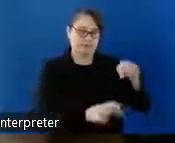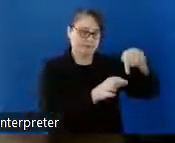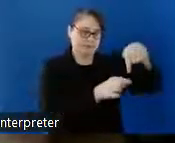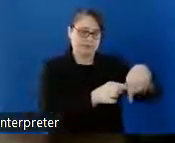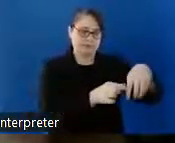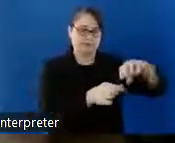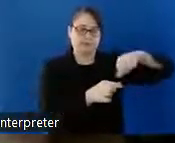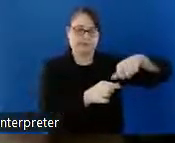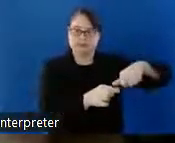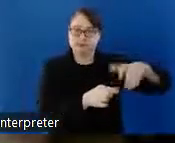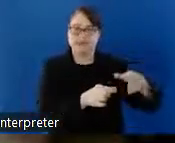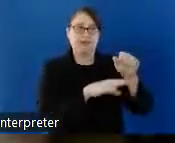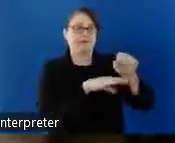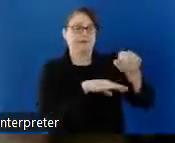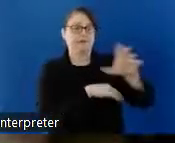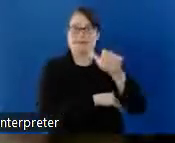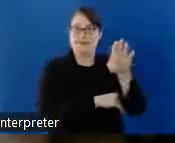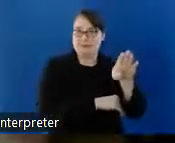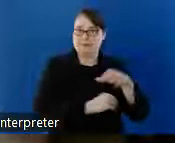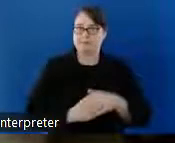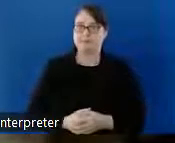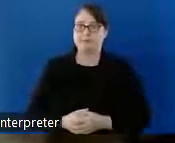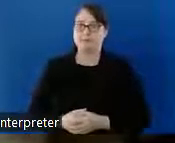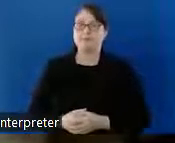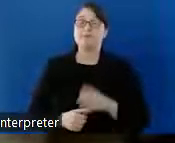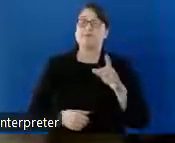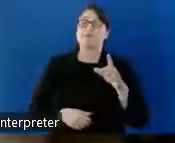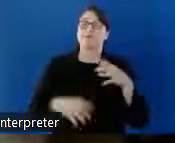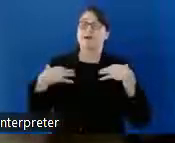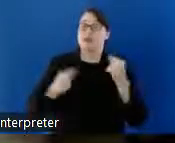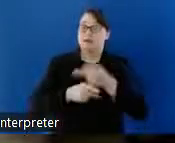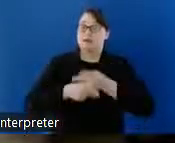healthcare provider, including some public health departments, can order a monkeypox test.